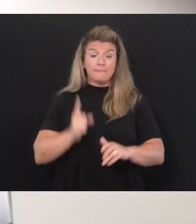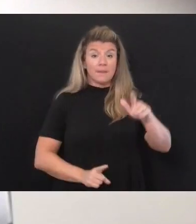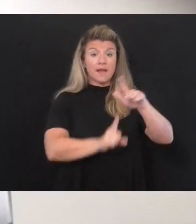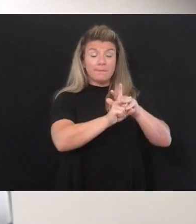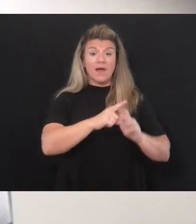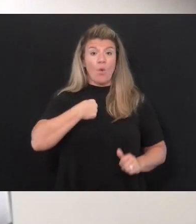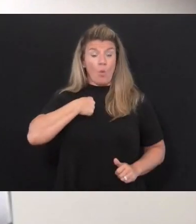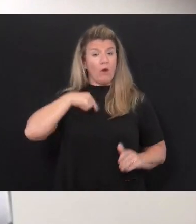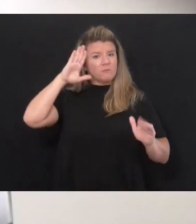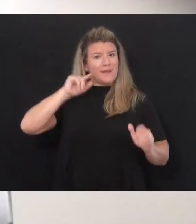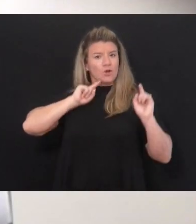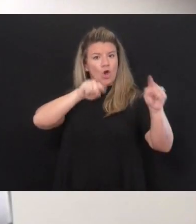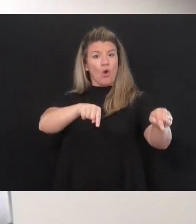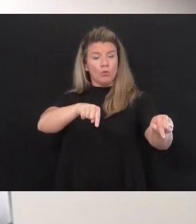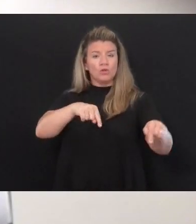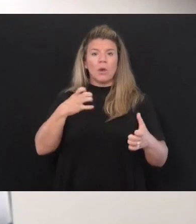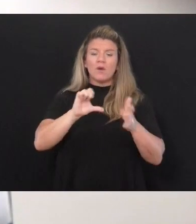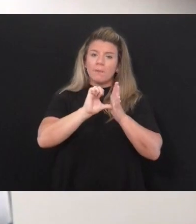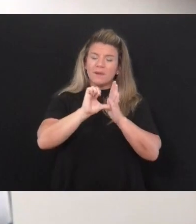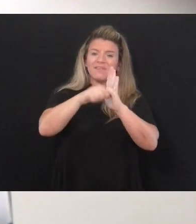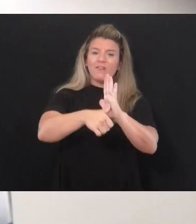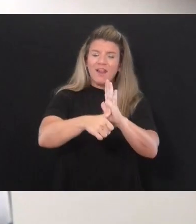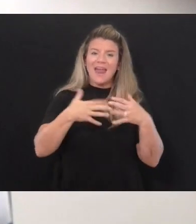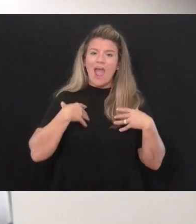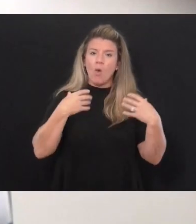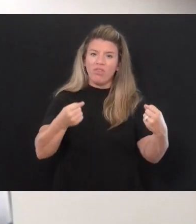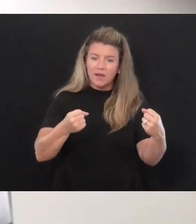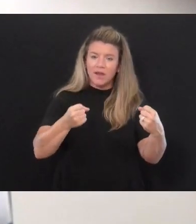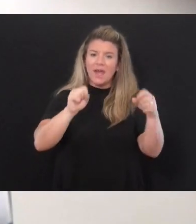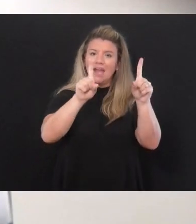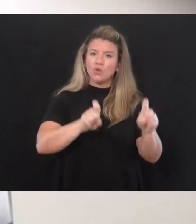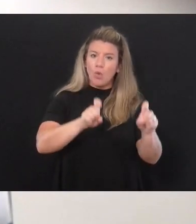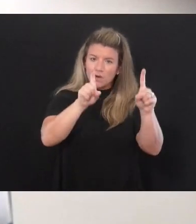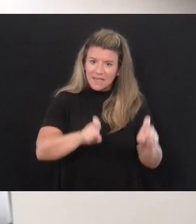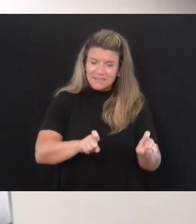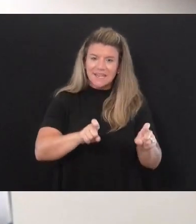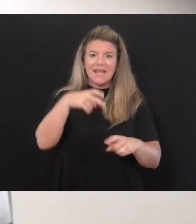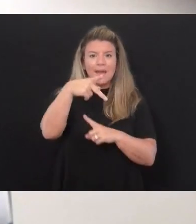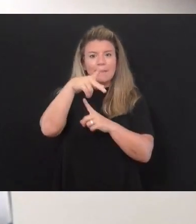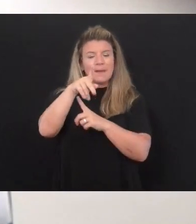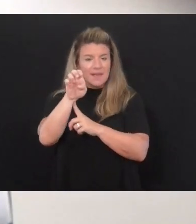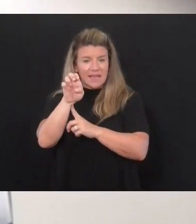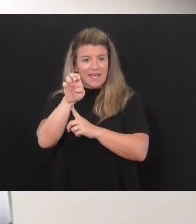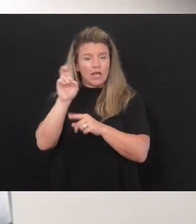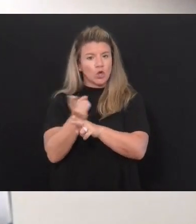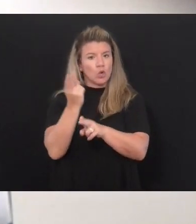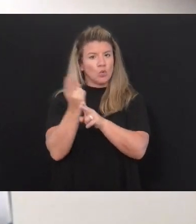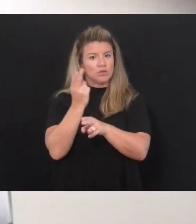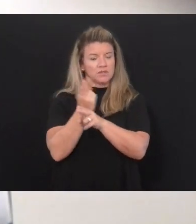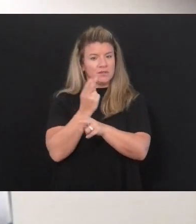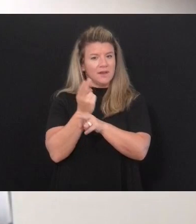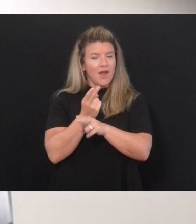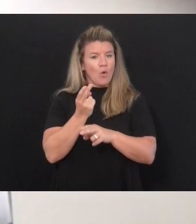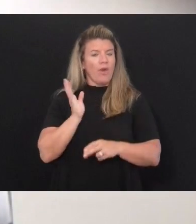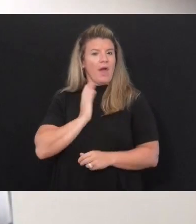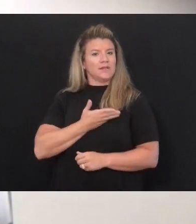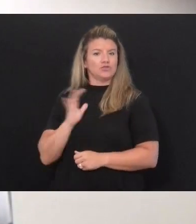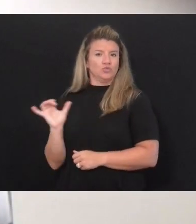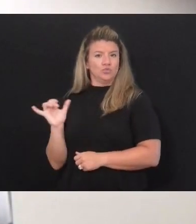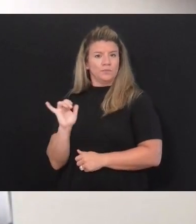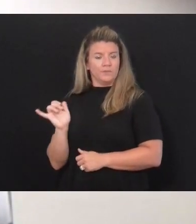has started. And by my calculation, in the last 10 days to 2 weeks, we've about doubled the number of active